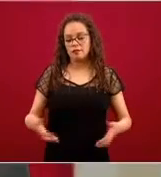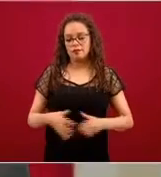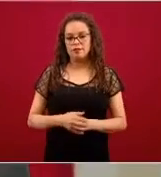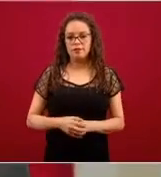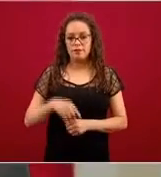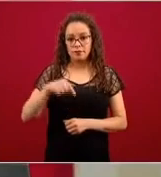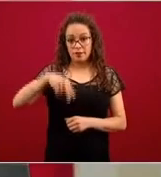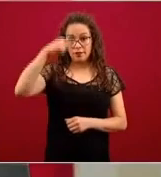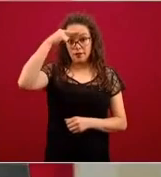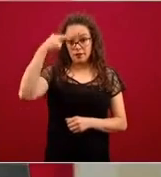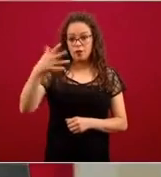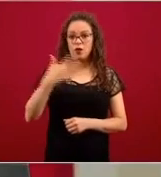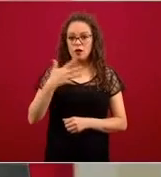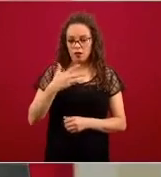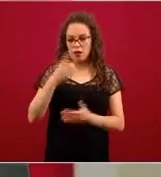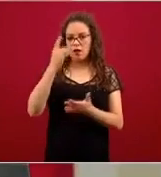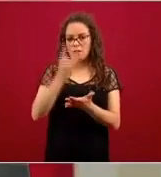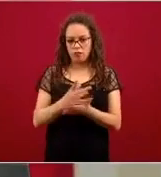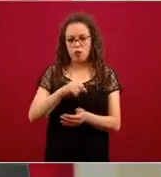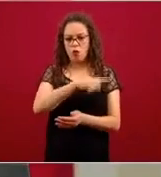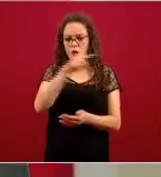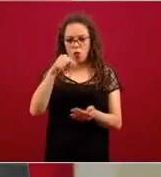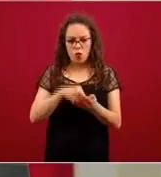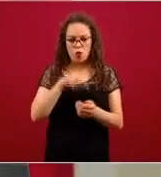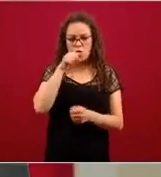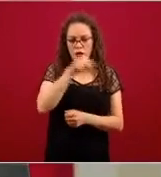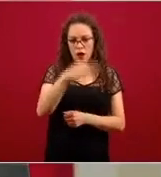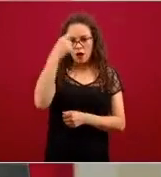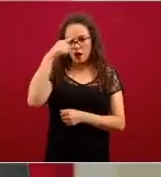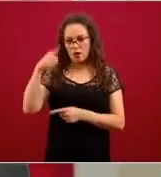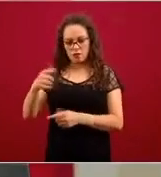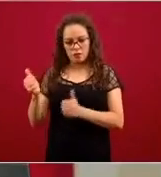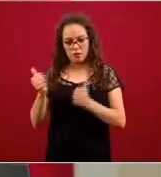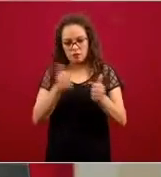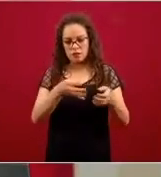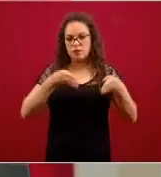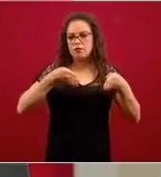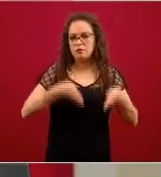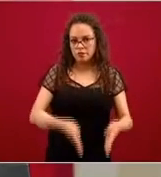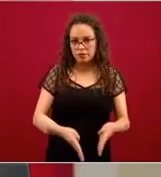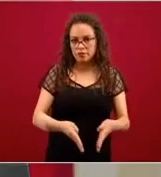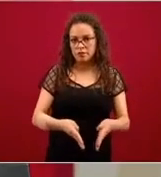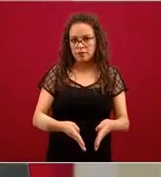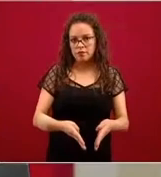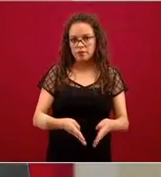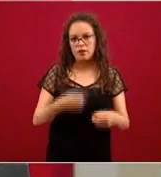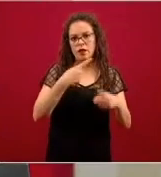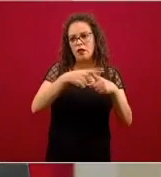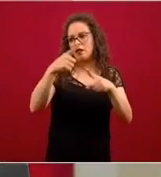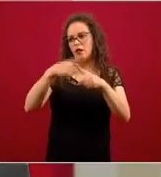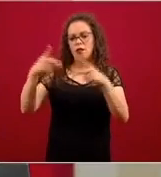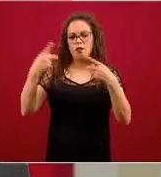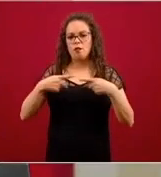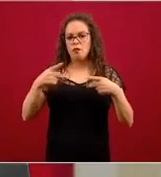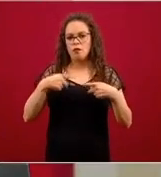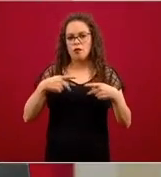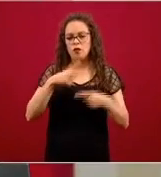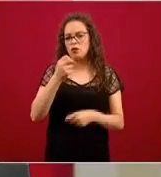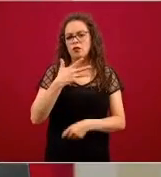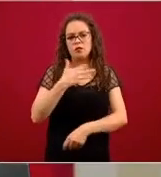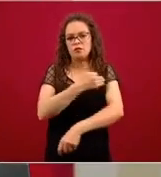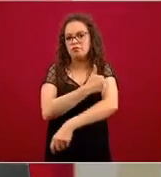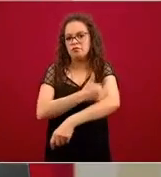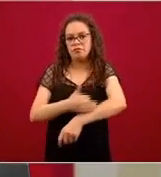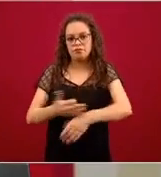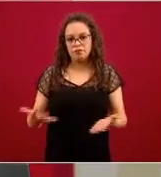For years now, we do have spaces allotted specifically for those people's remains in a common